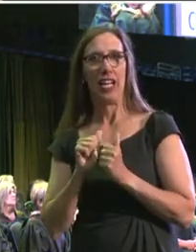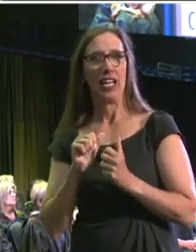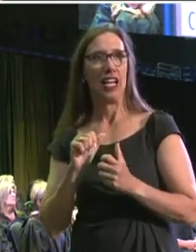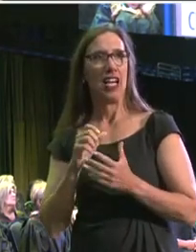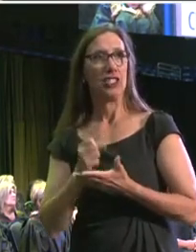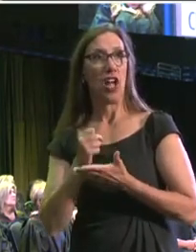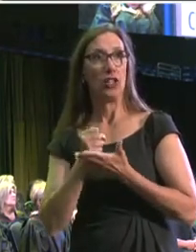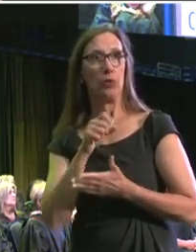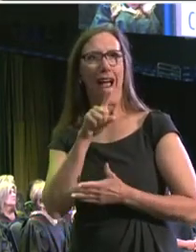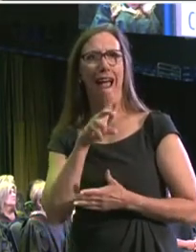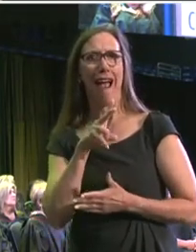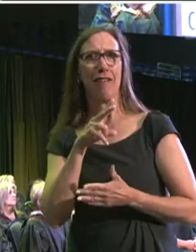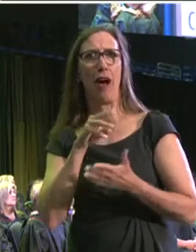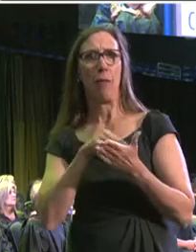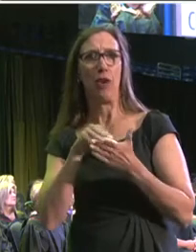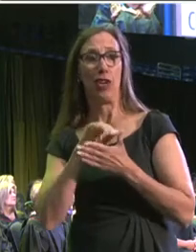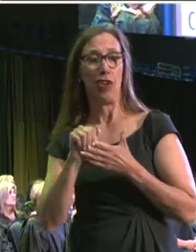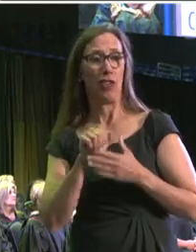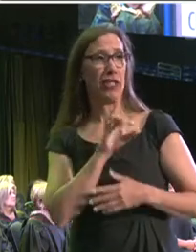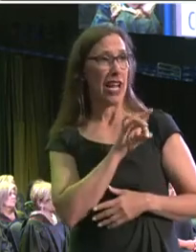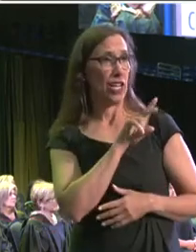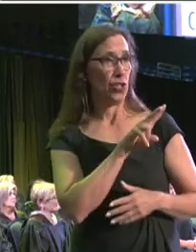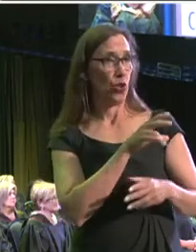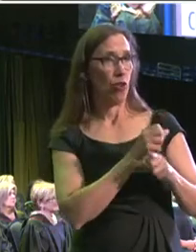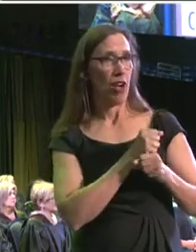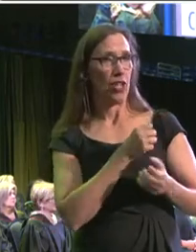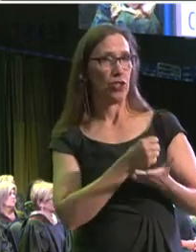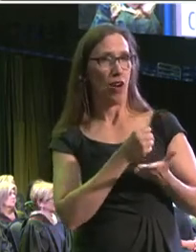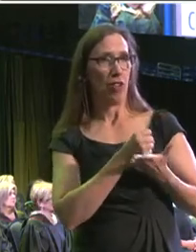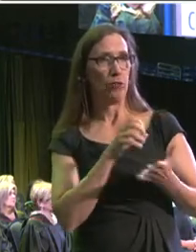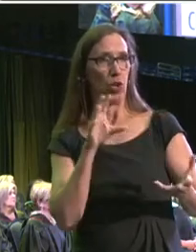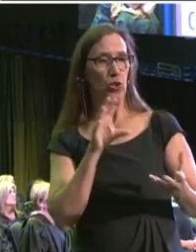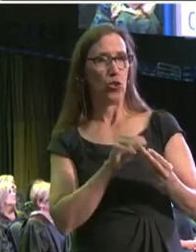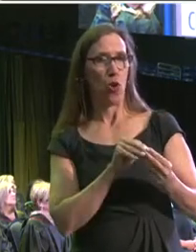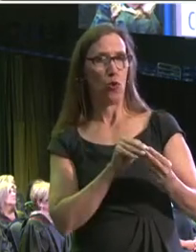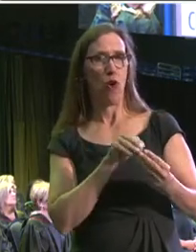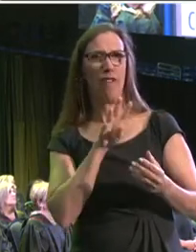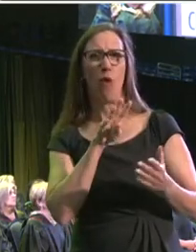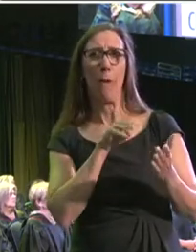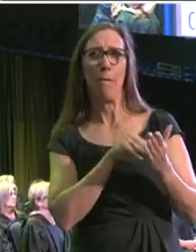over $500,000, 82 of you received scholarships totaling over